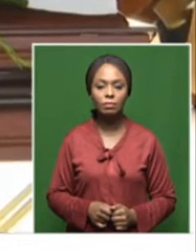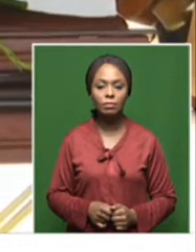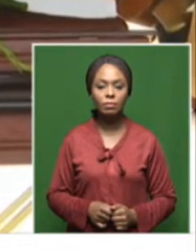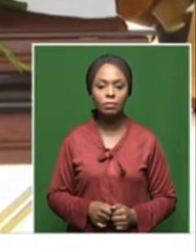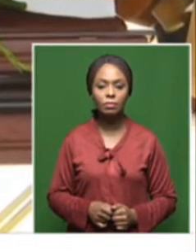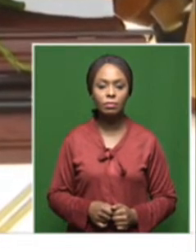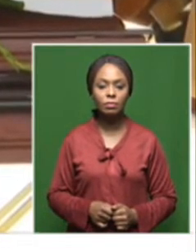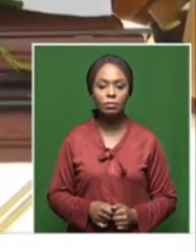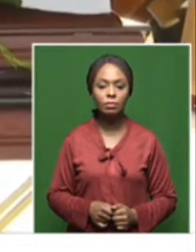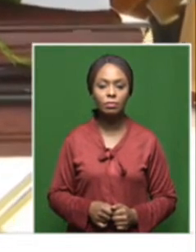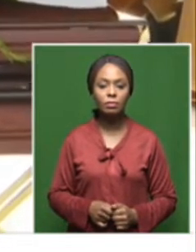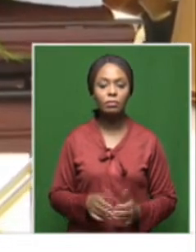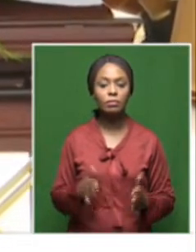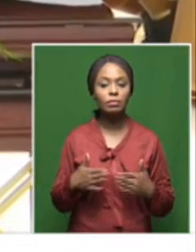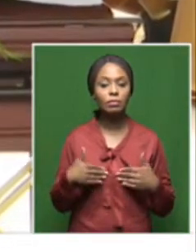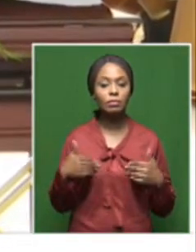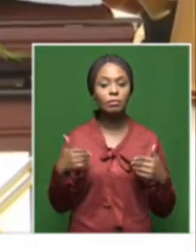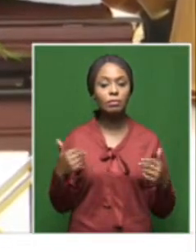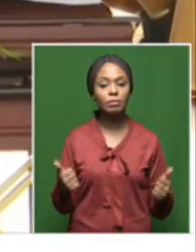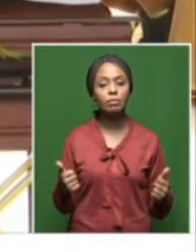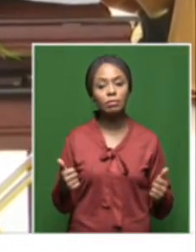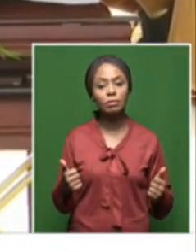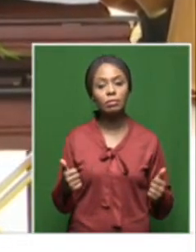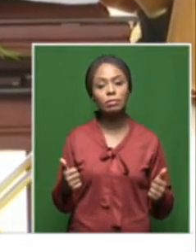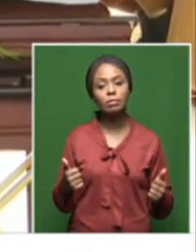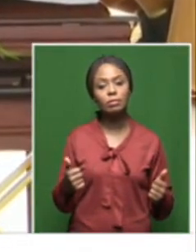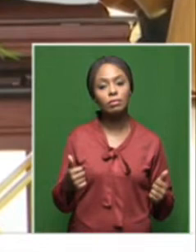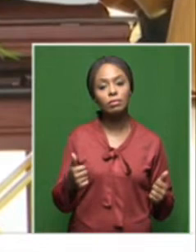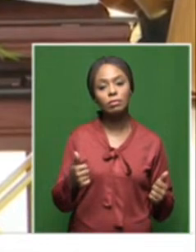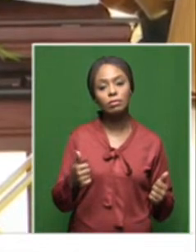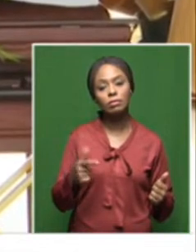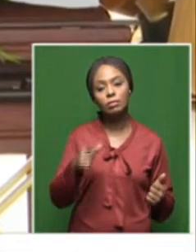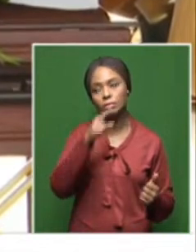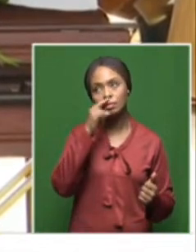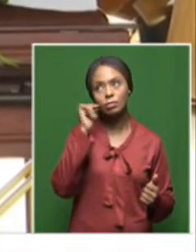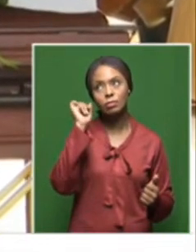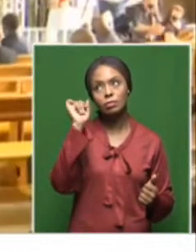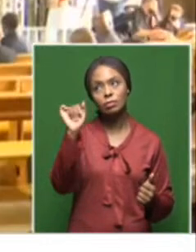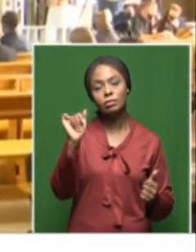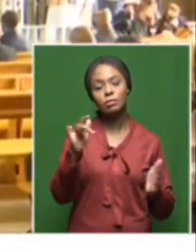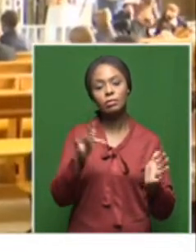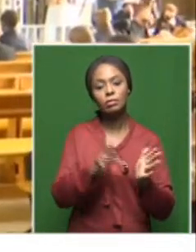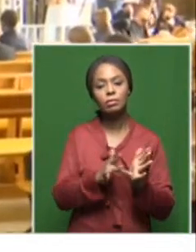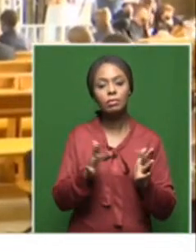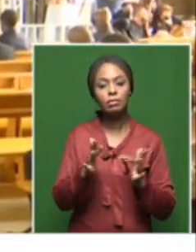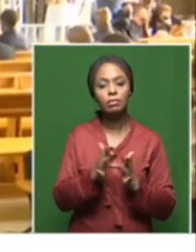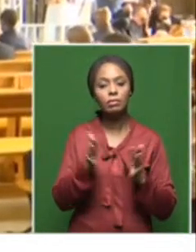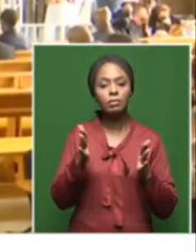Oh,